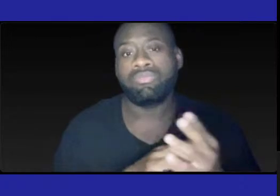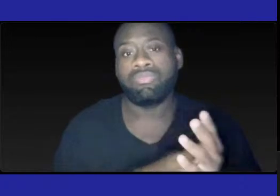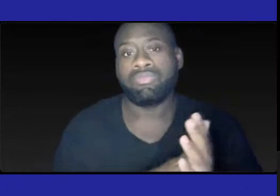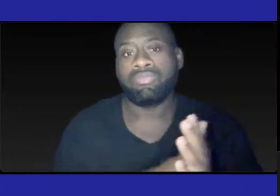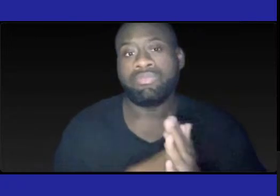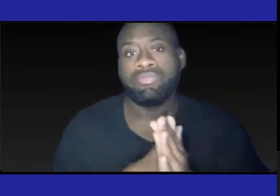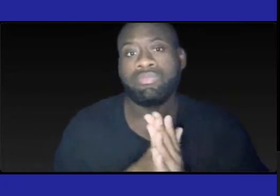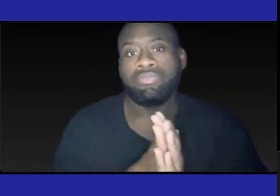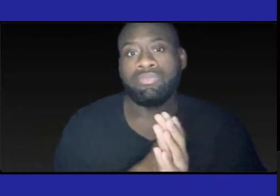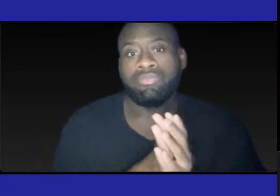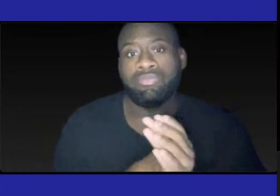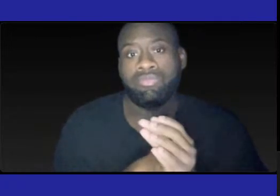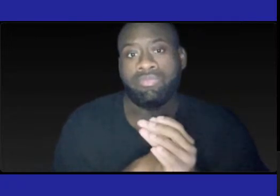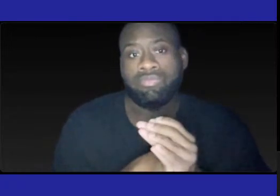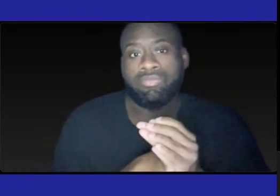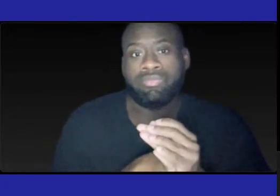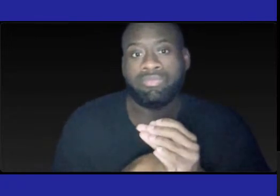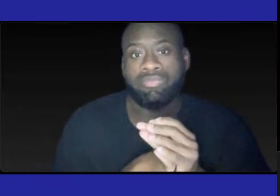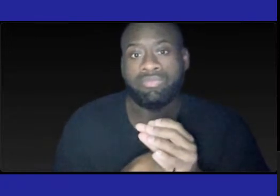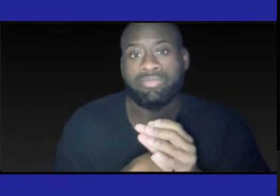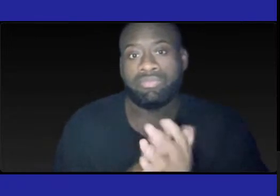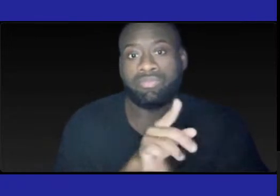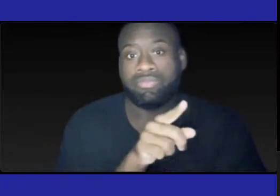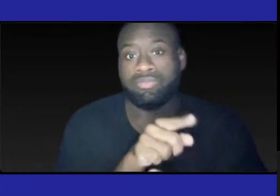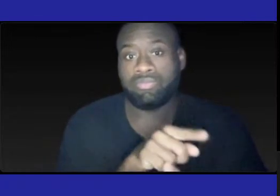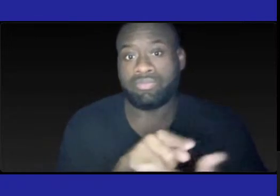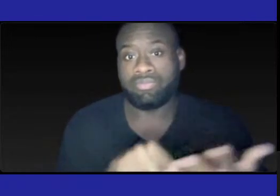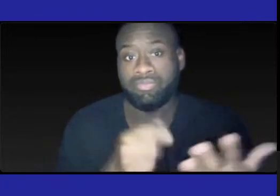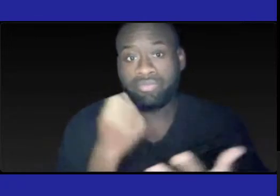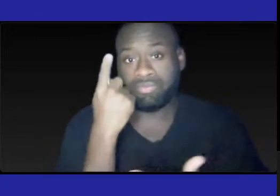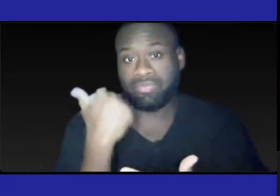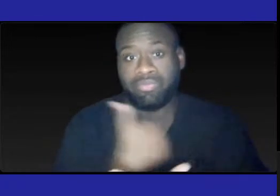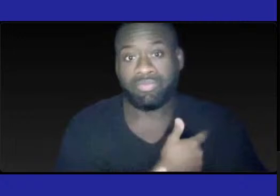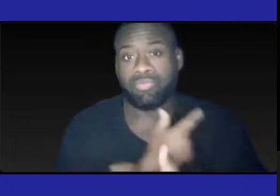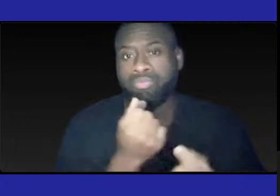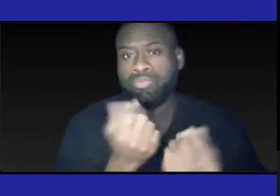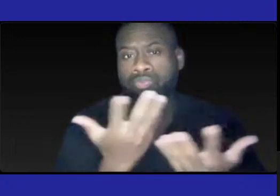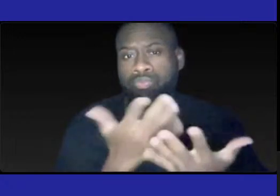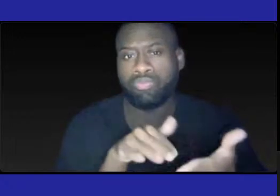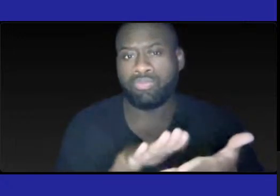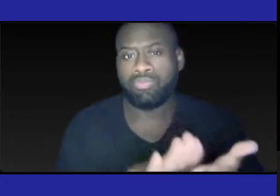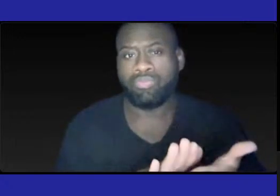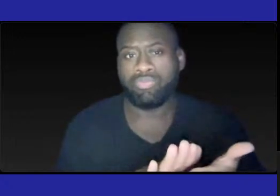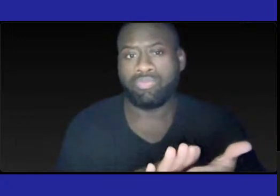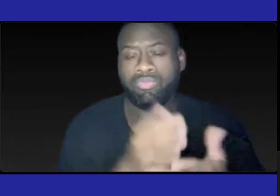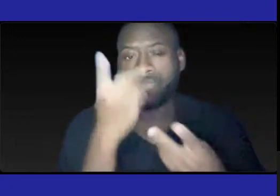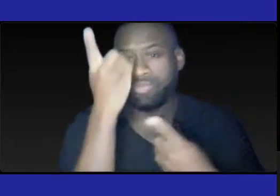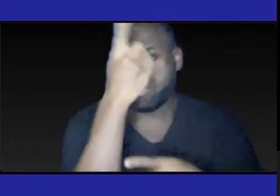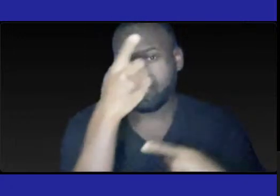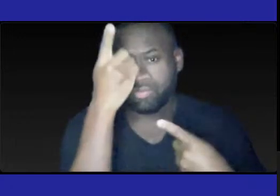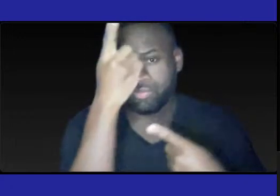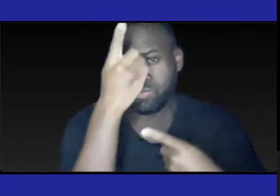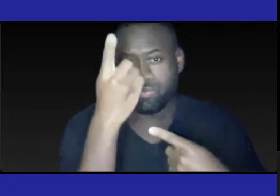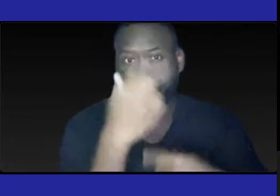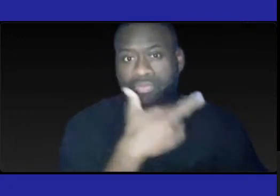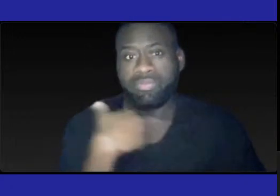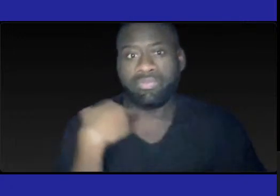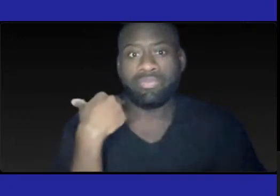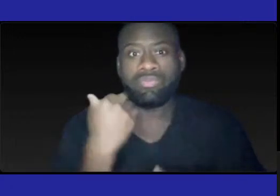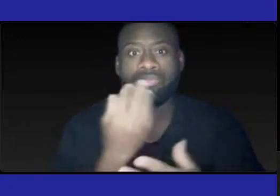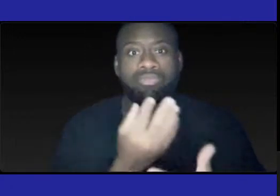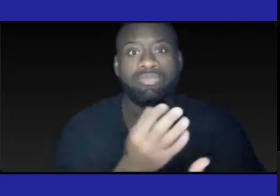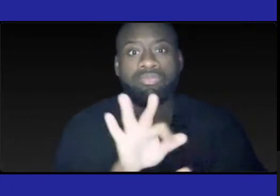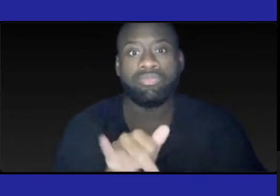So, key takeaways are that we will target patients' disease and or risk factors. As I mentioned,